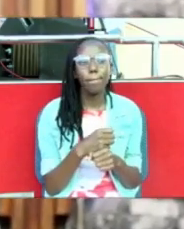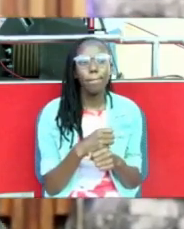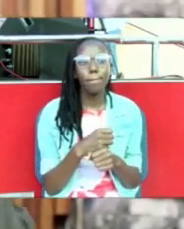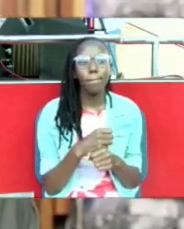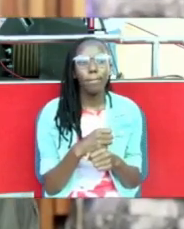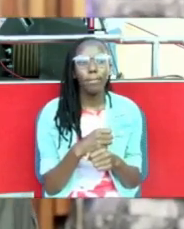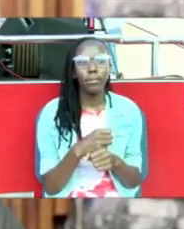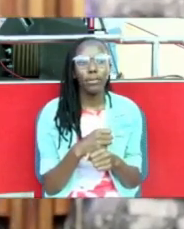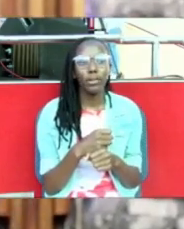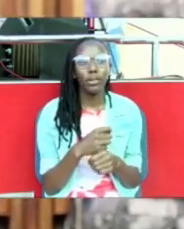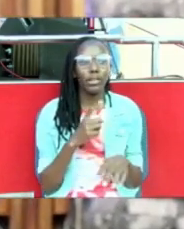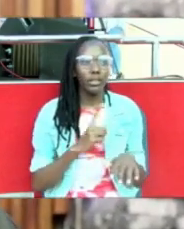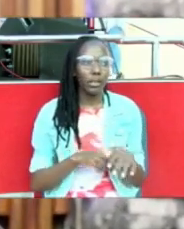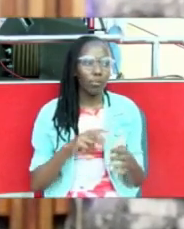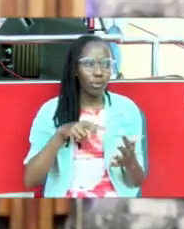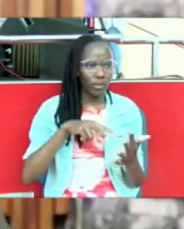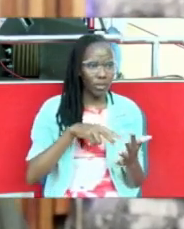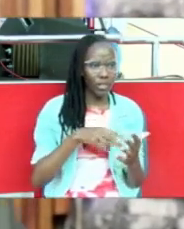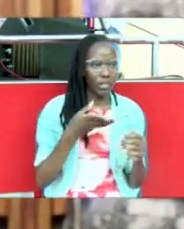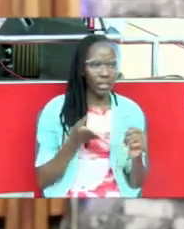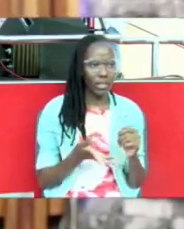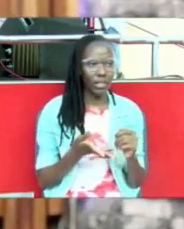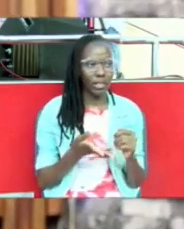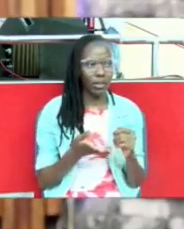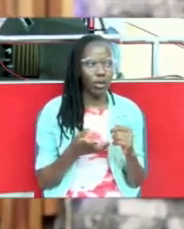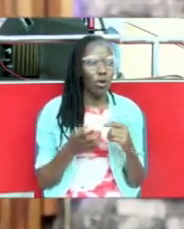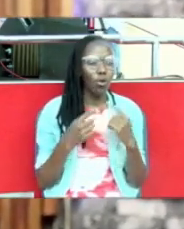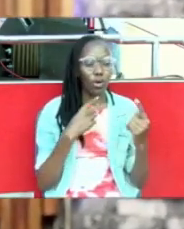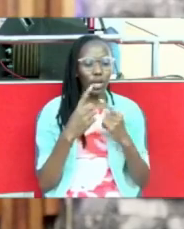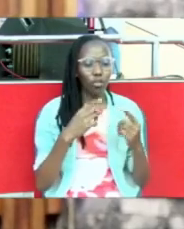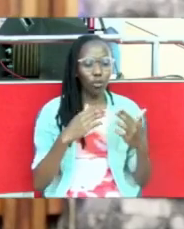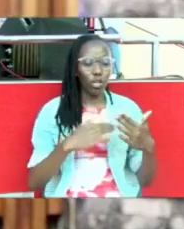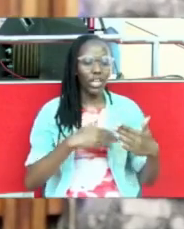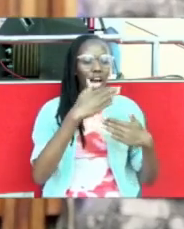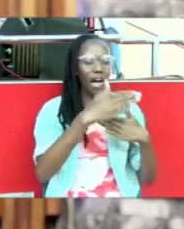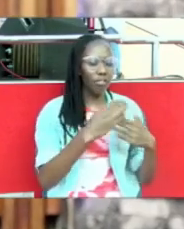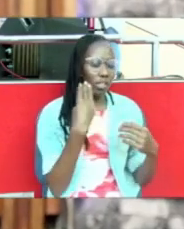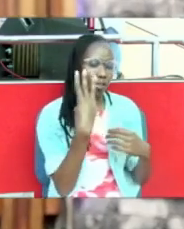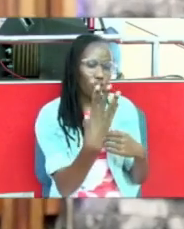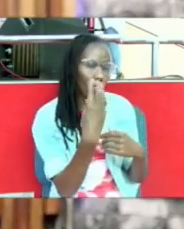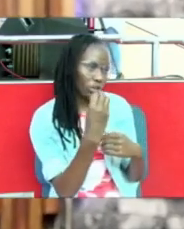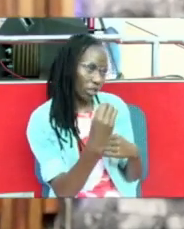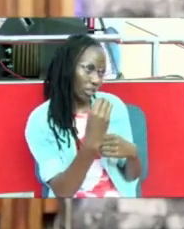And even as we stand here, so now we are talking about after 40.